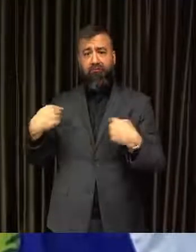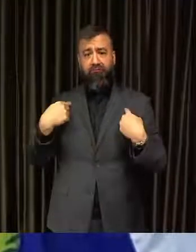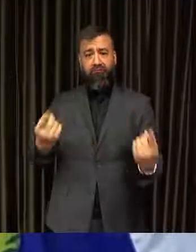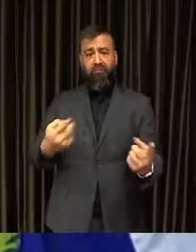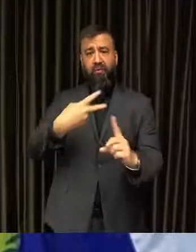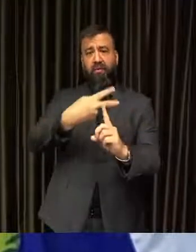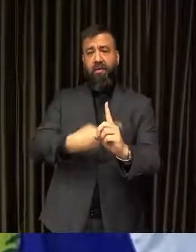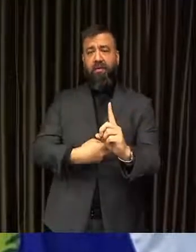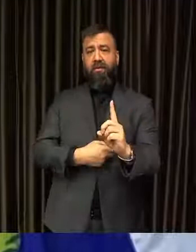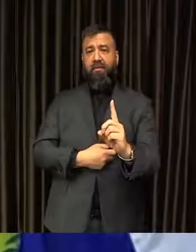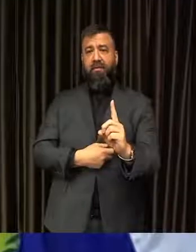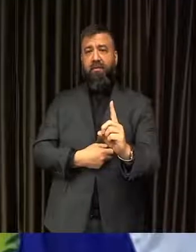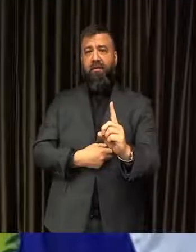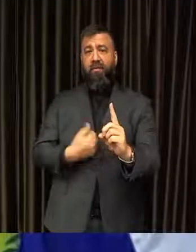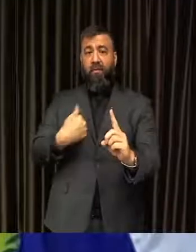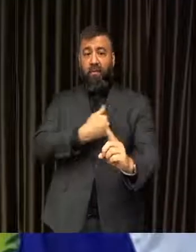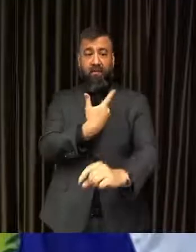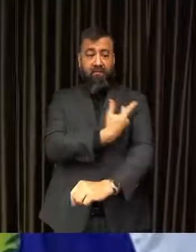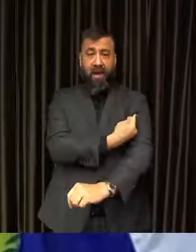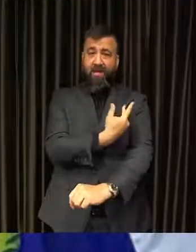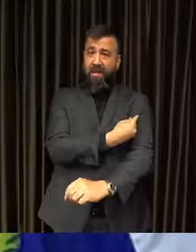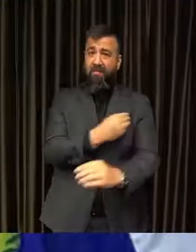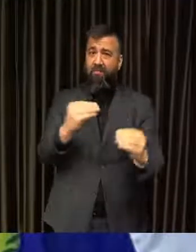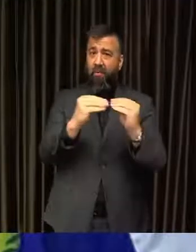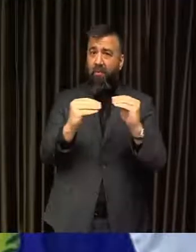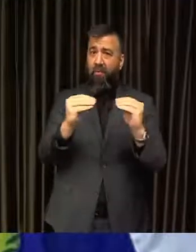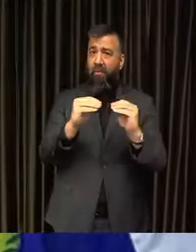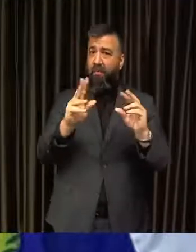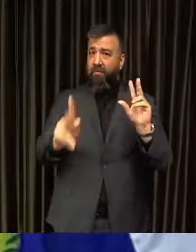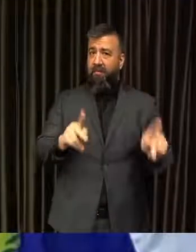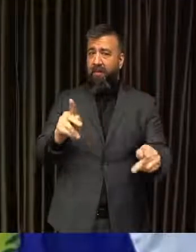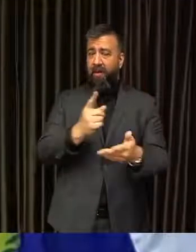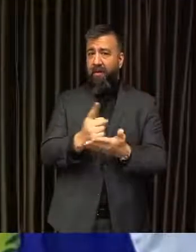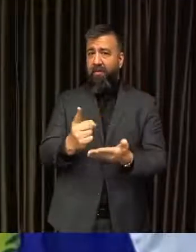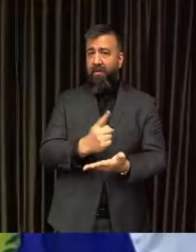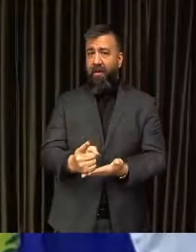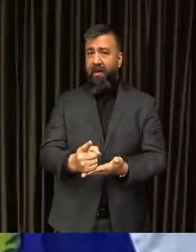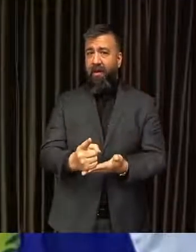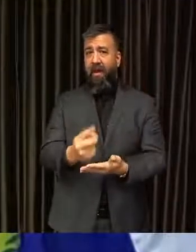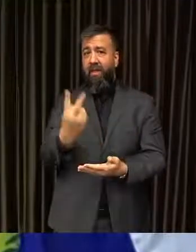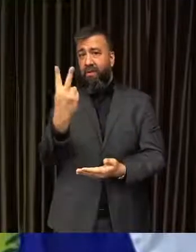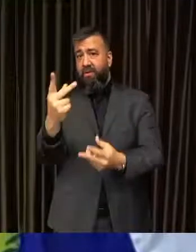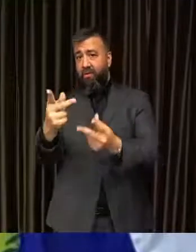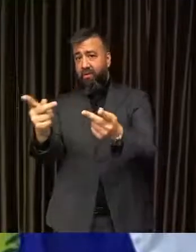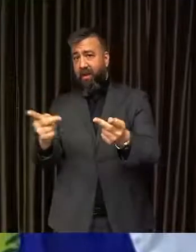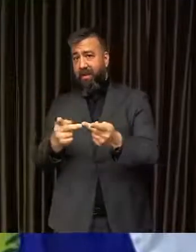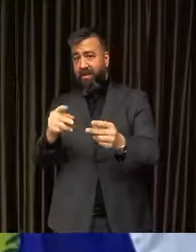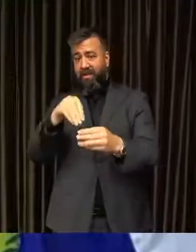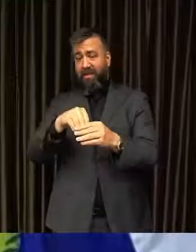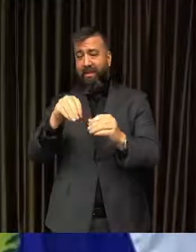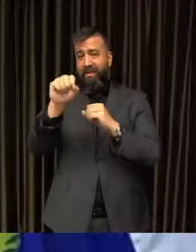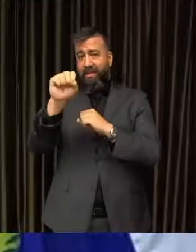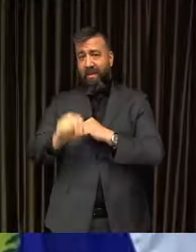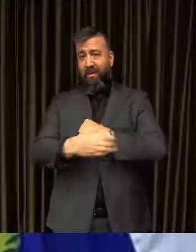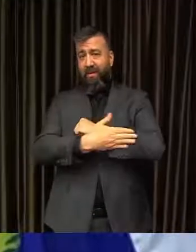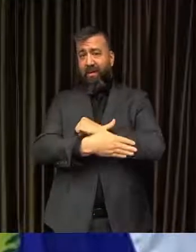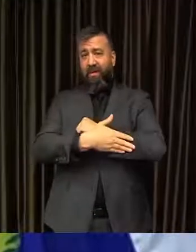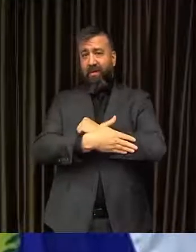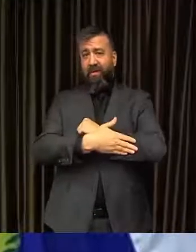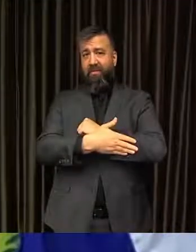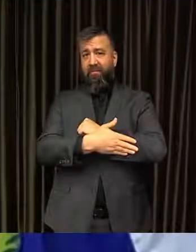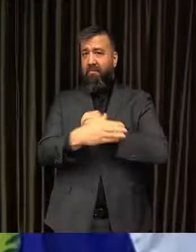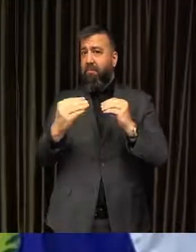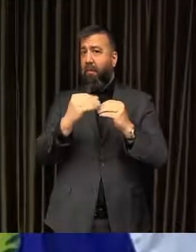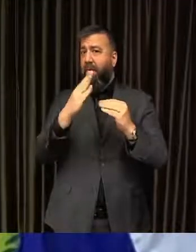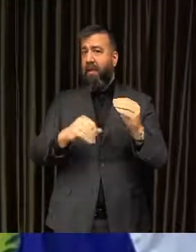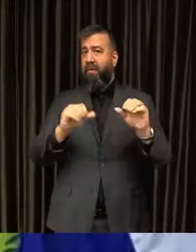more people each week in those 2 vaccination sites in South County than we could at a mass vaccination